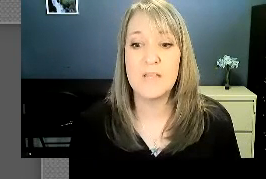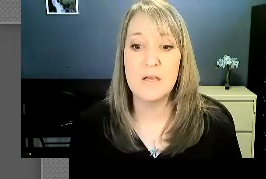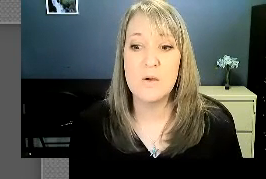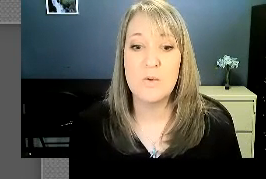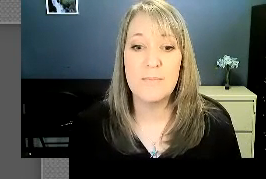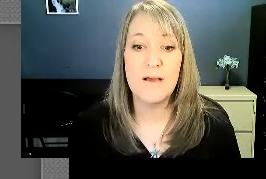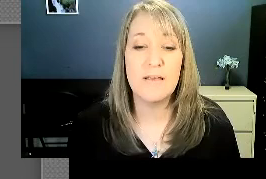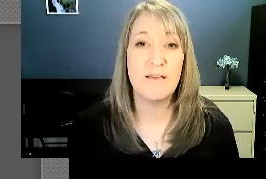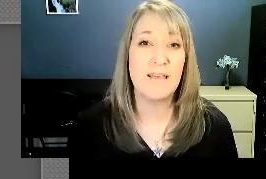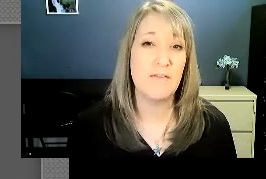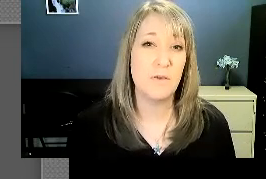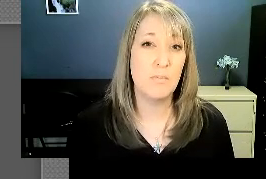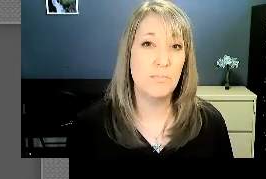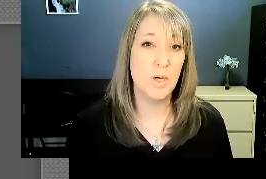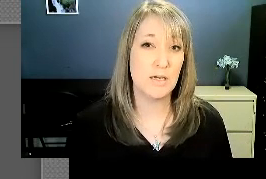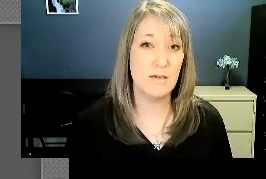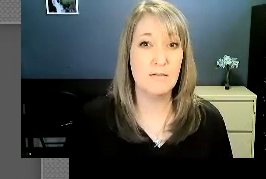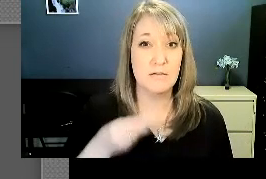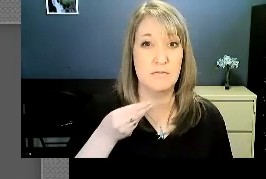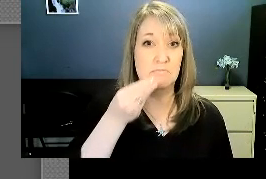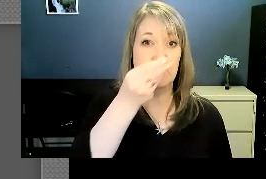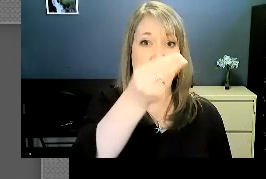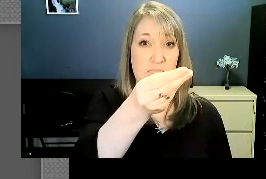okay, what about if I gave you a book